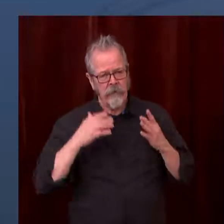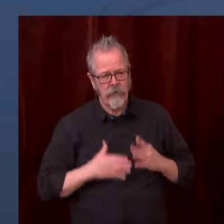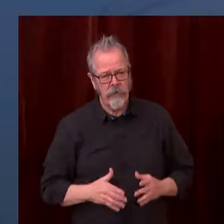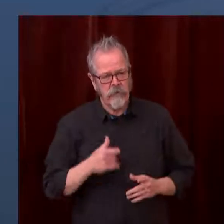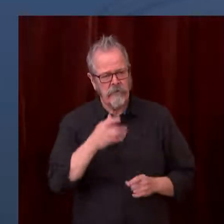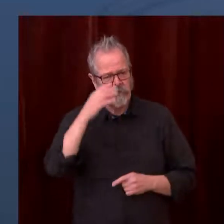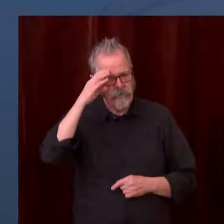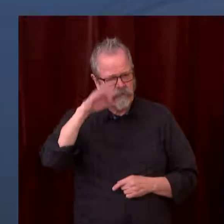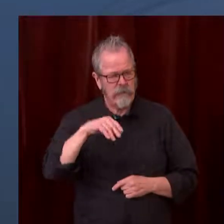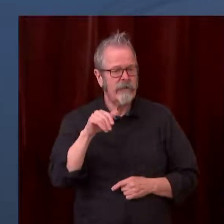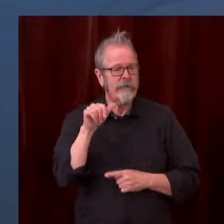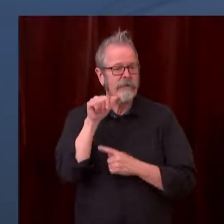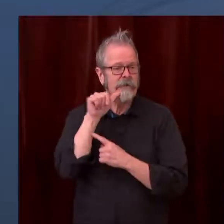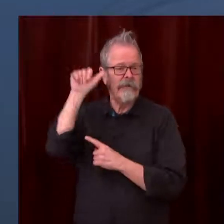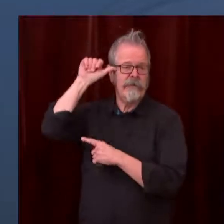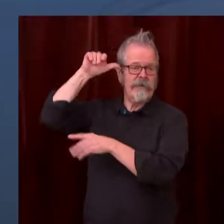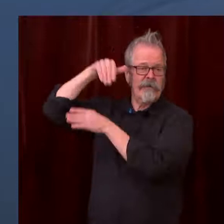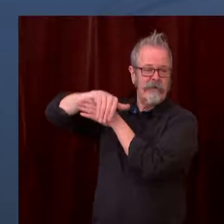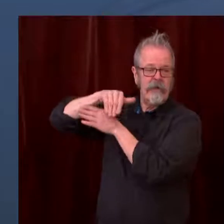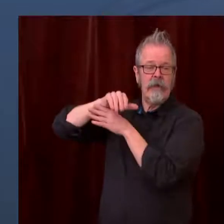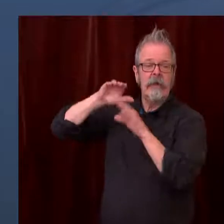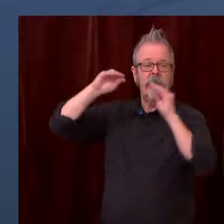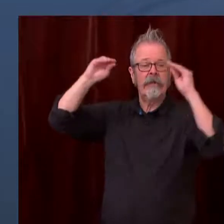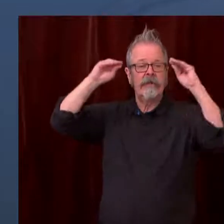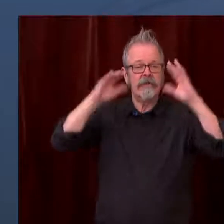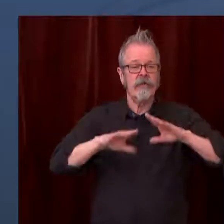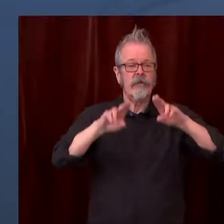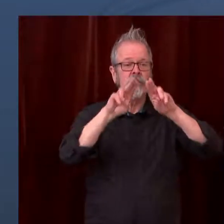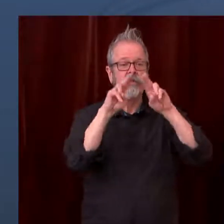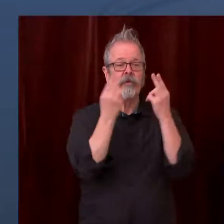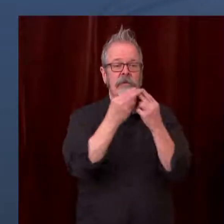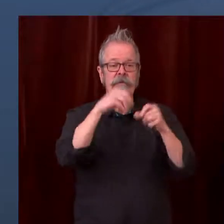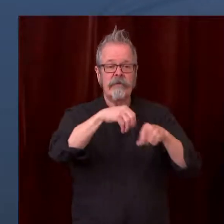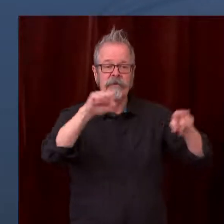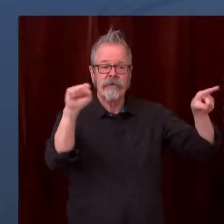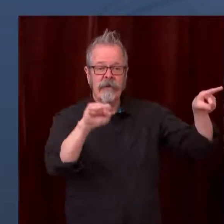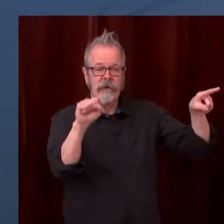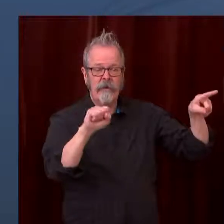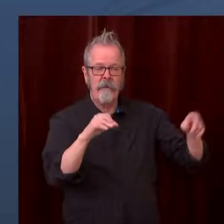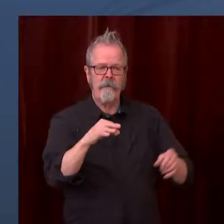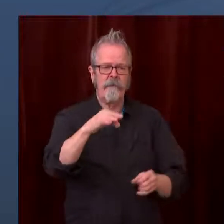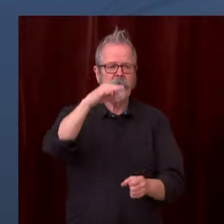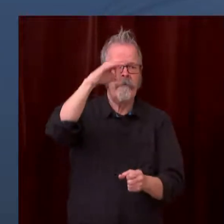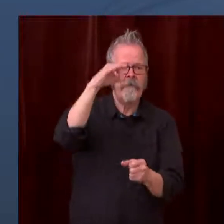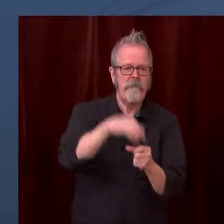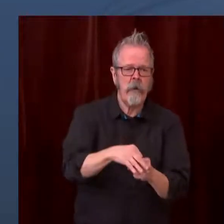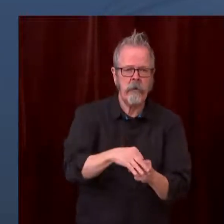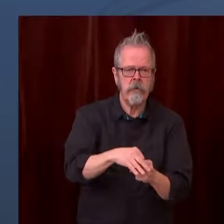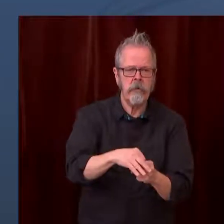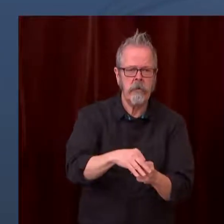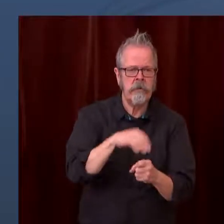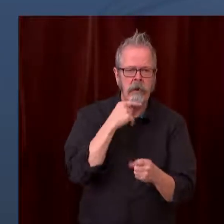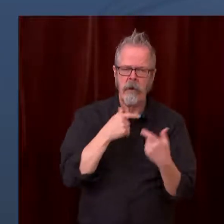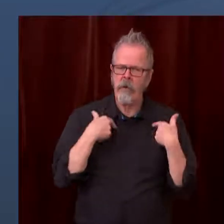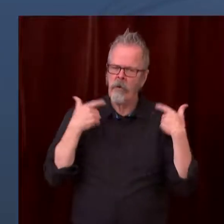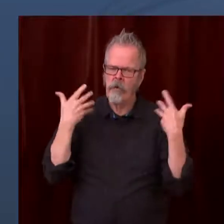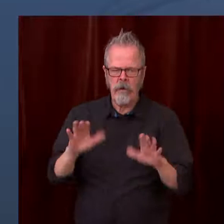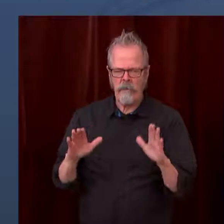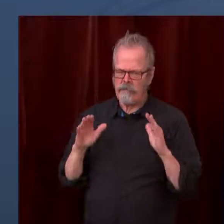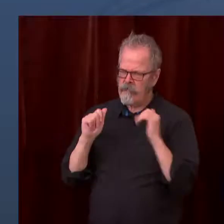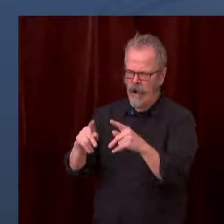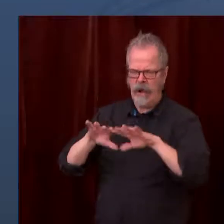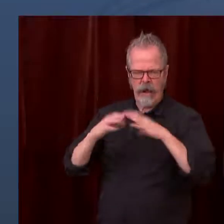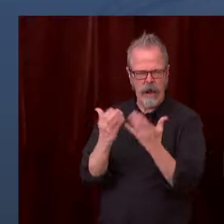to address teachers' reluctance to go back to in-person learning? Doctor, you want to go first? Sure, Governor, thanks.